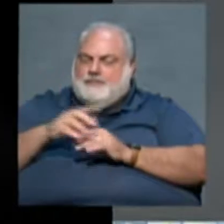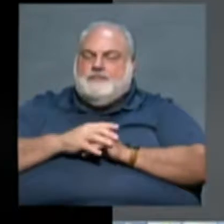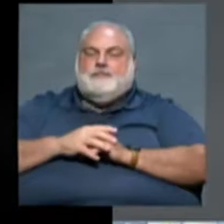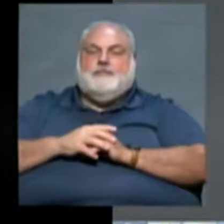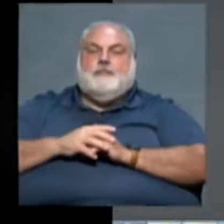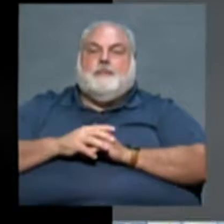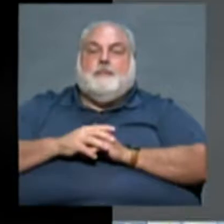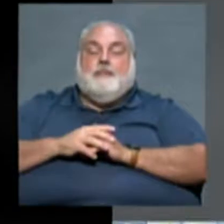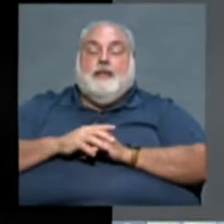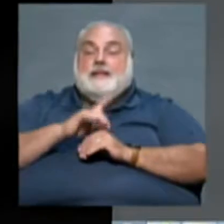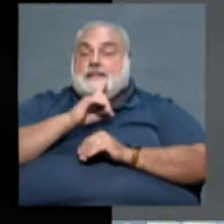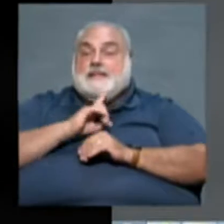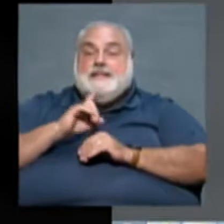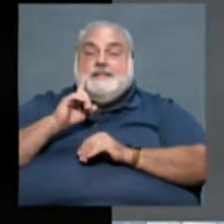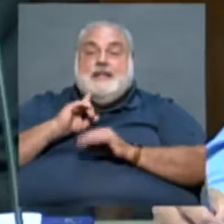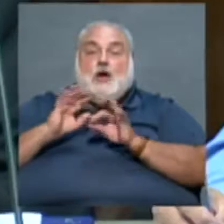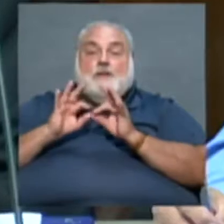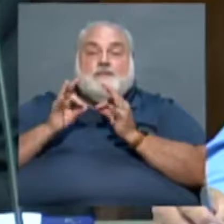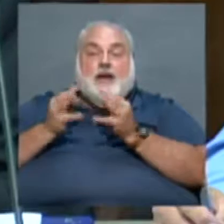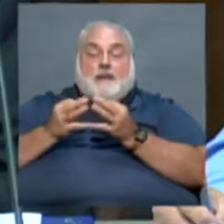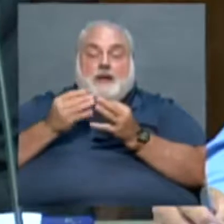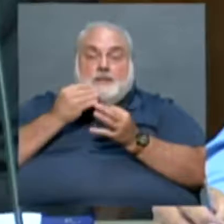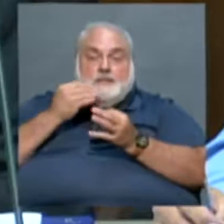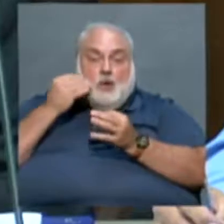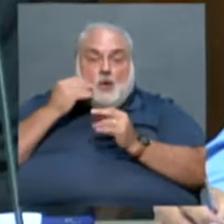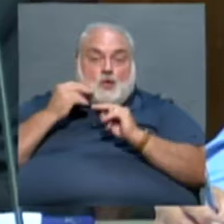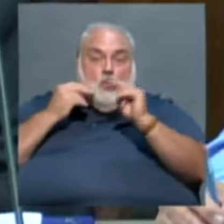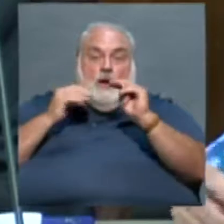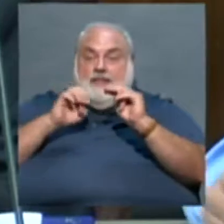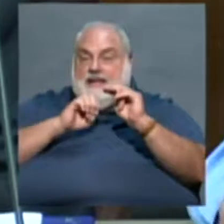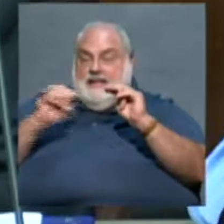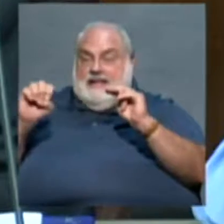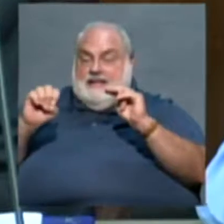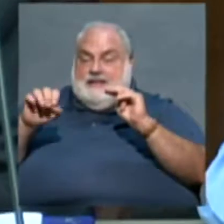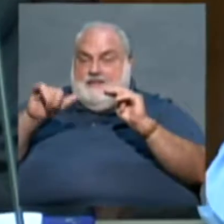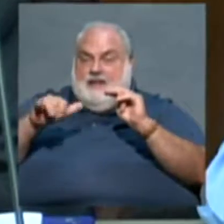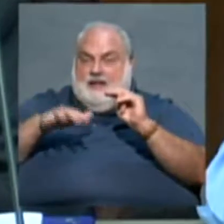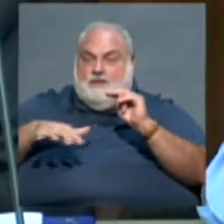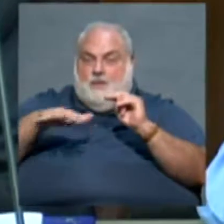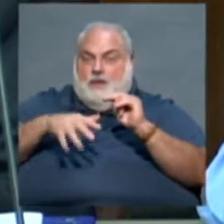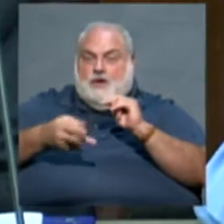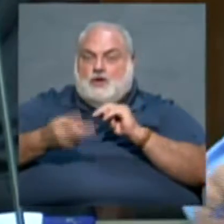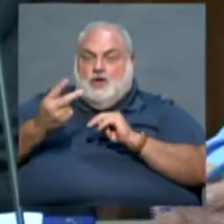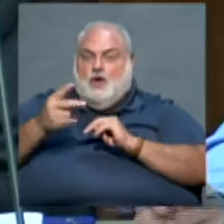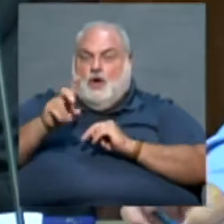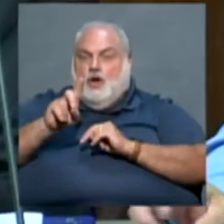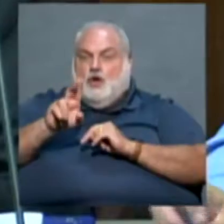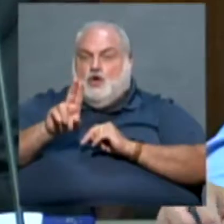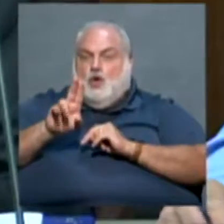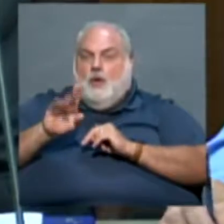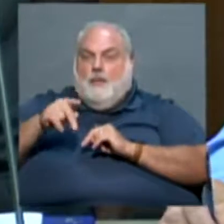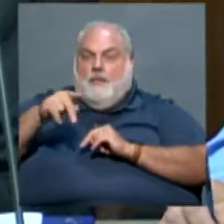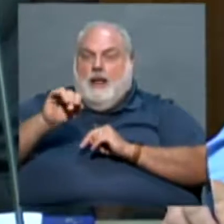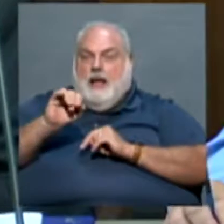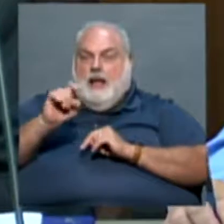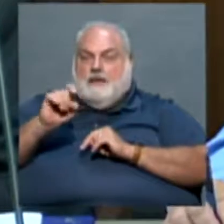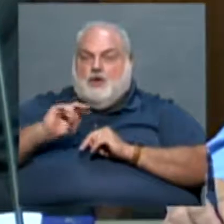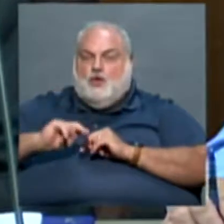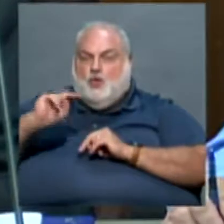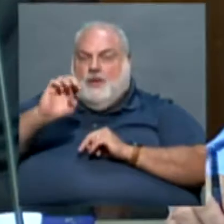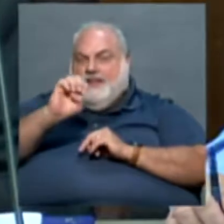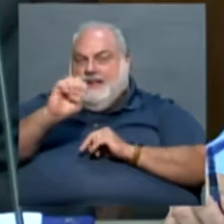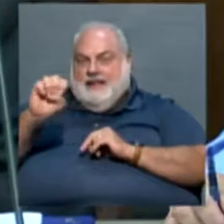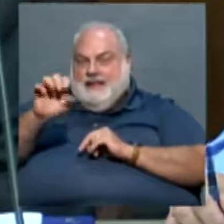The single-family residences are located north and east of the subject property, with 2 duplex structures zoned R4 immediately to the